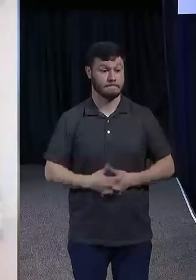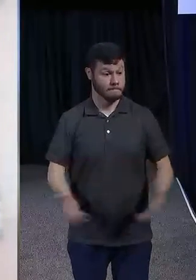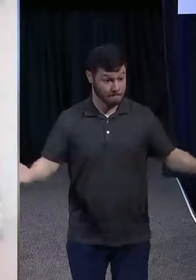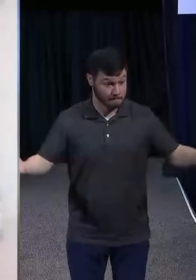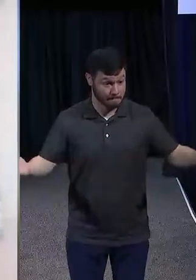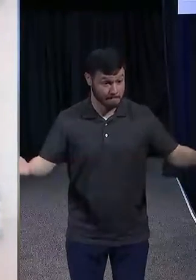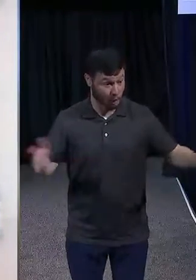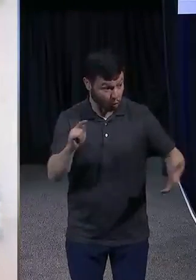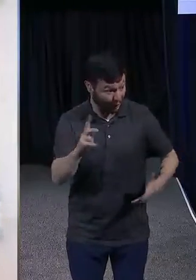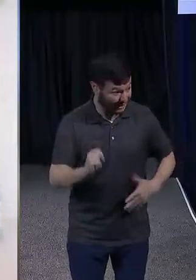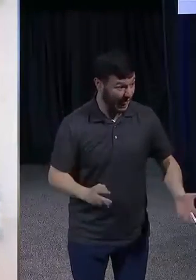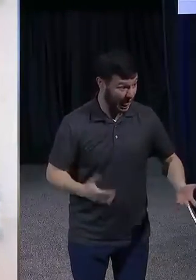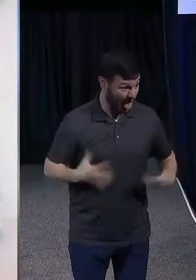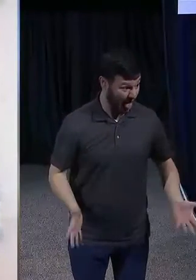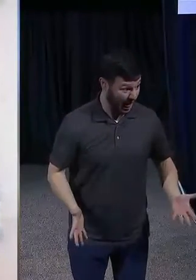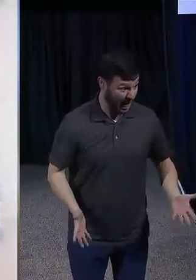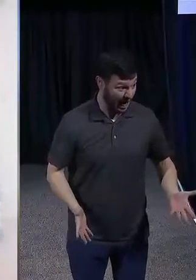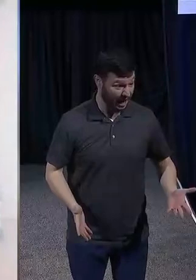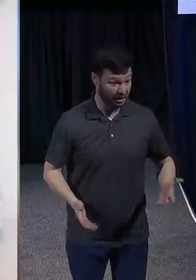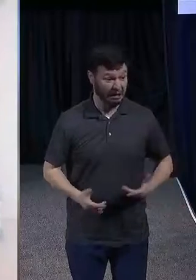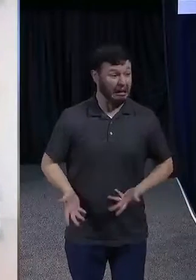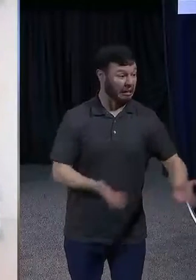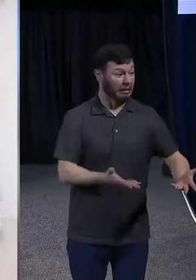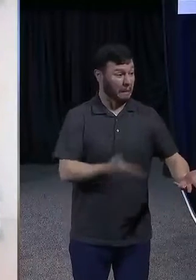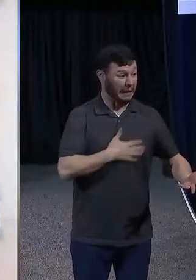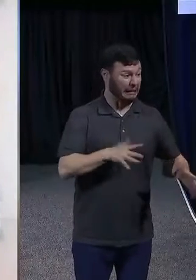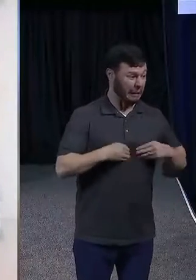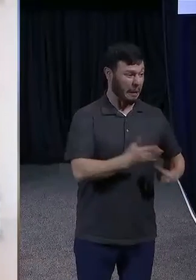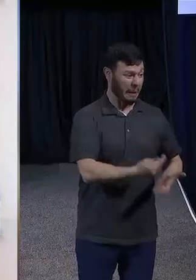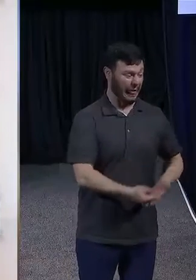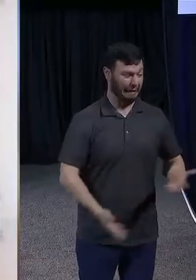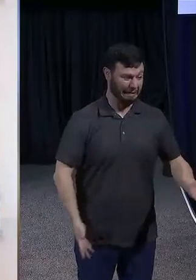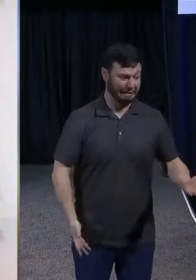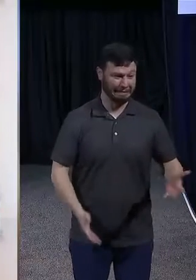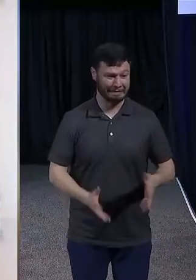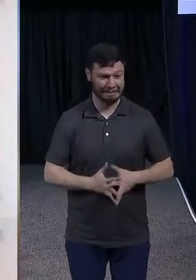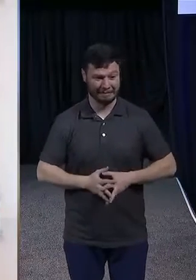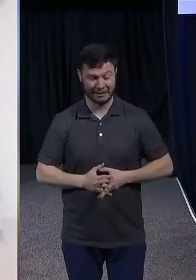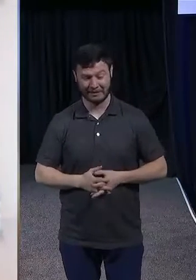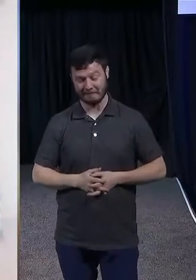tuition. Take that money.